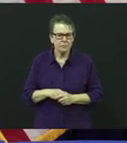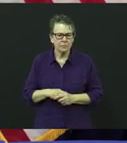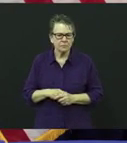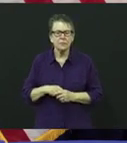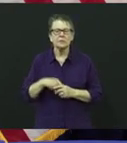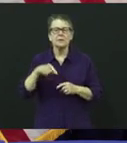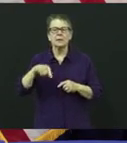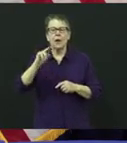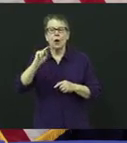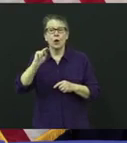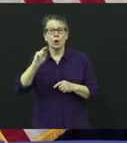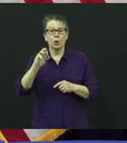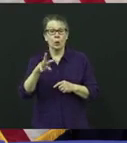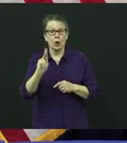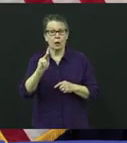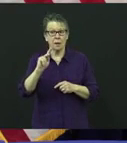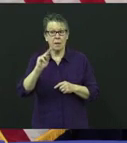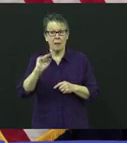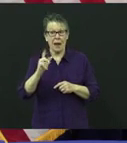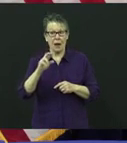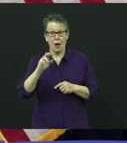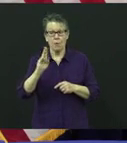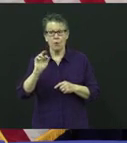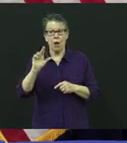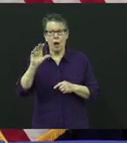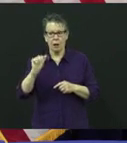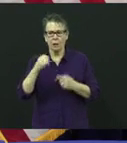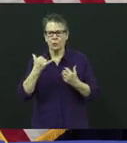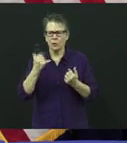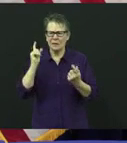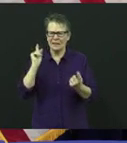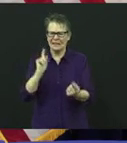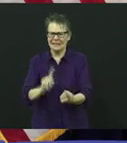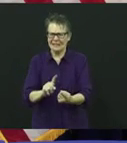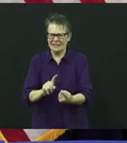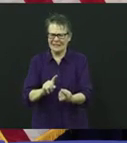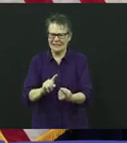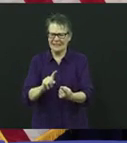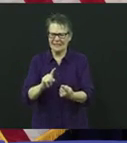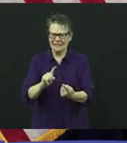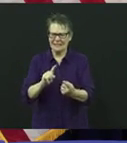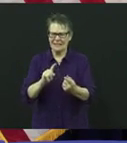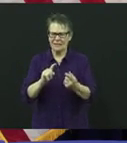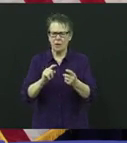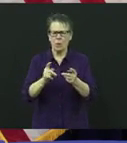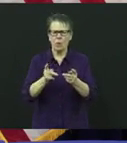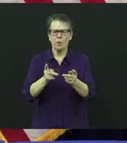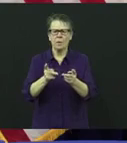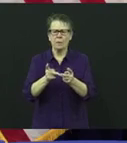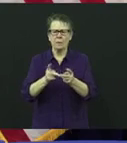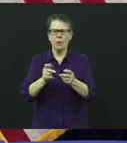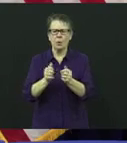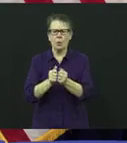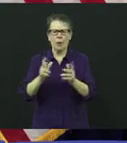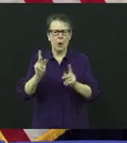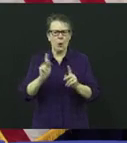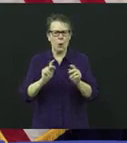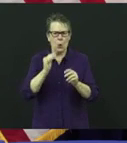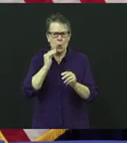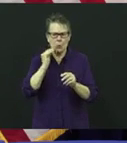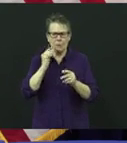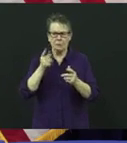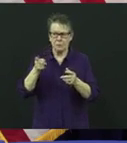population, both here in Newark and up and down the state. And we had gone into this with our state budget with already a good place, and